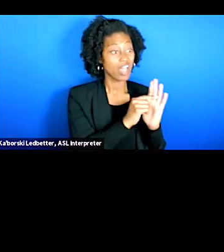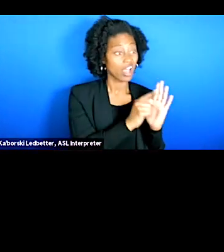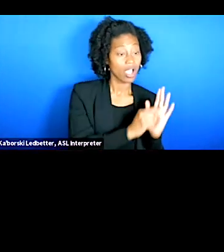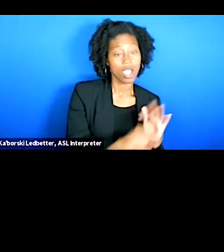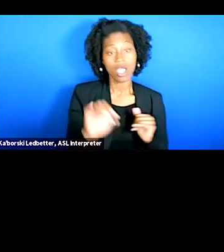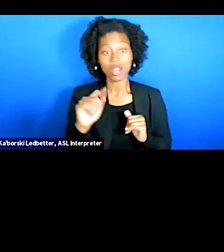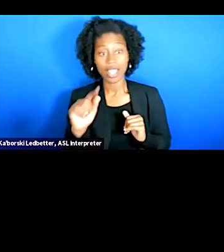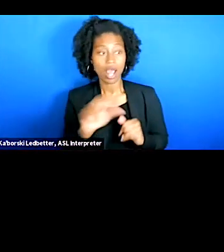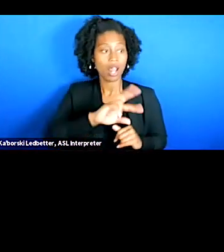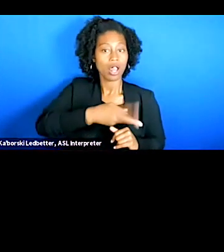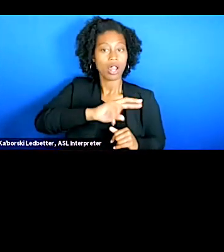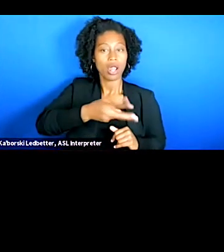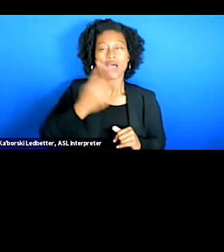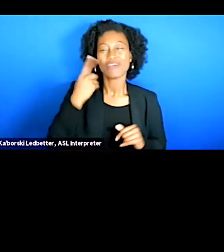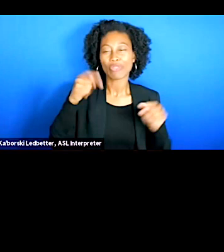presentation.